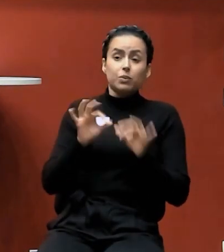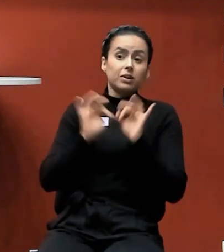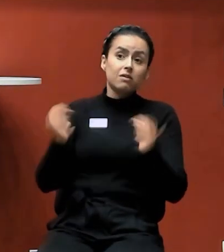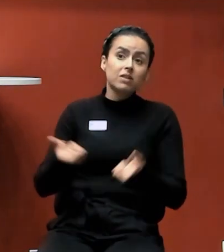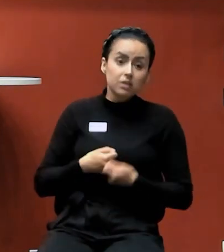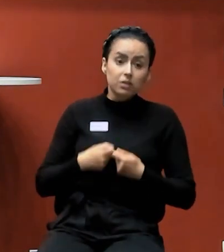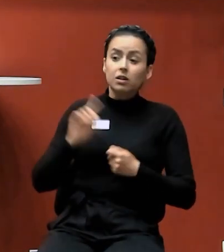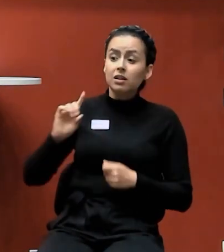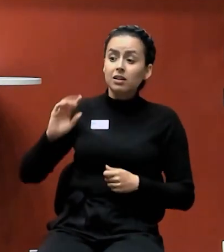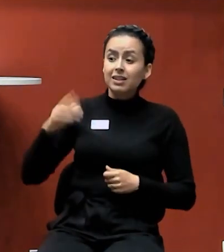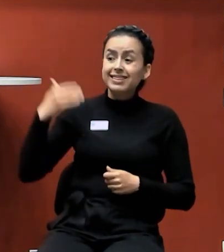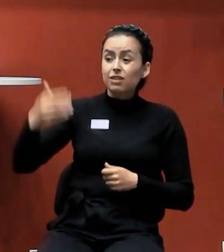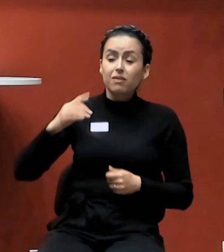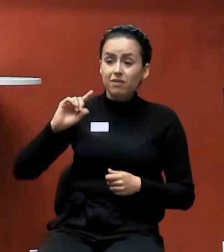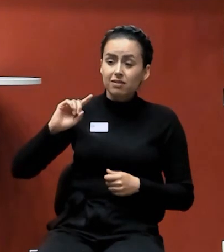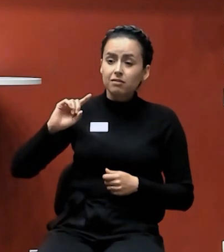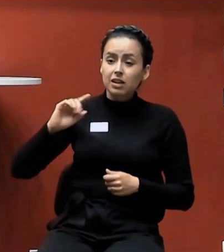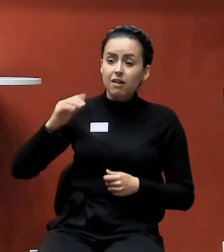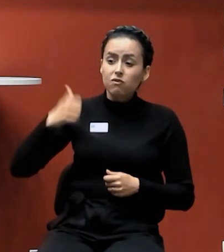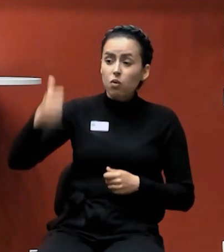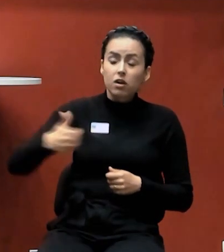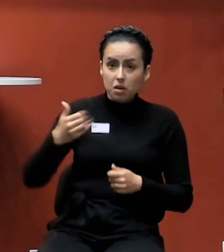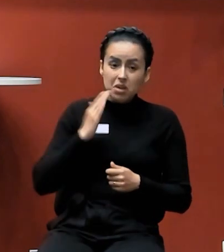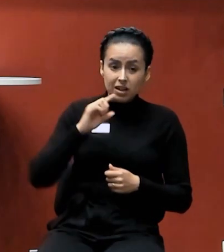year. Yeah. And I would say no.